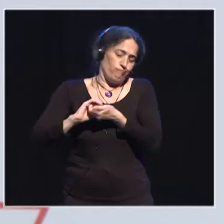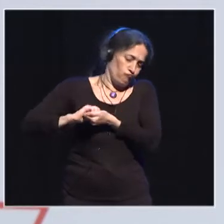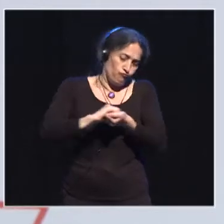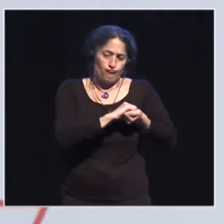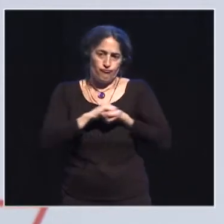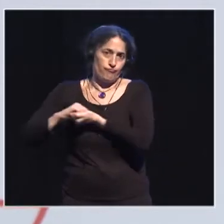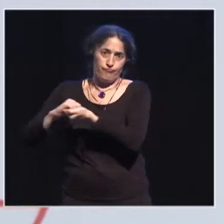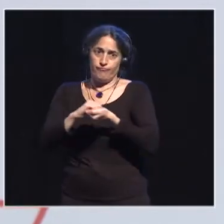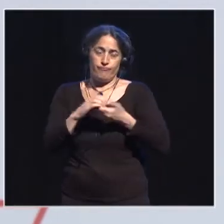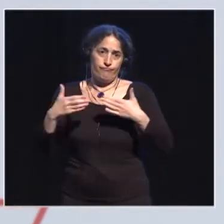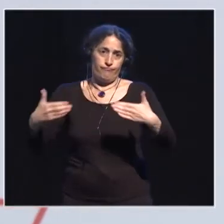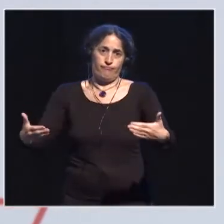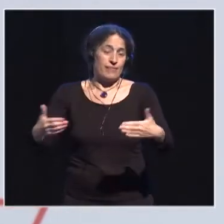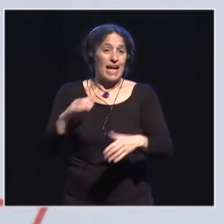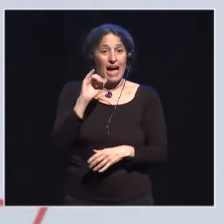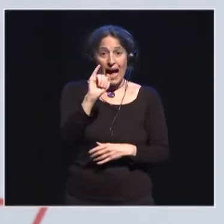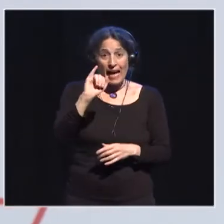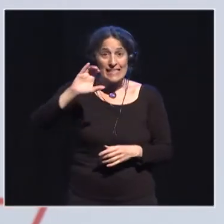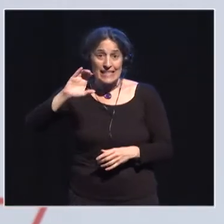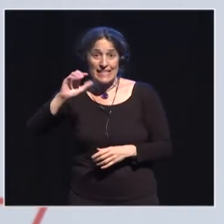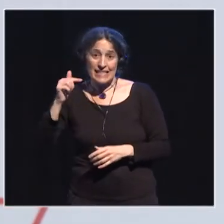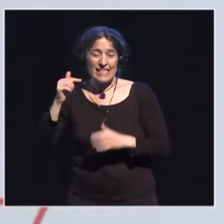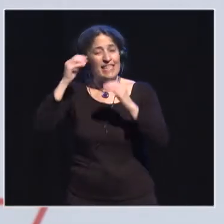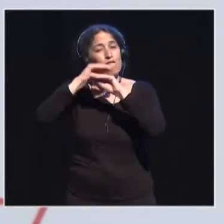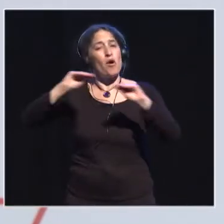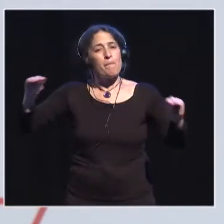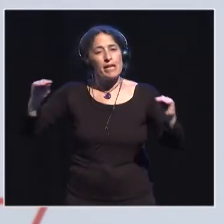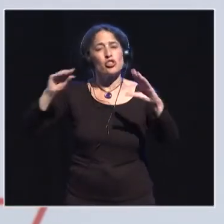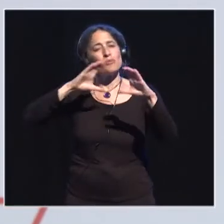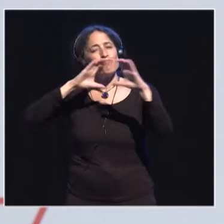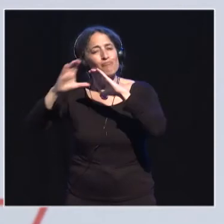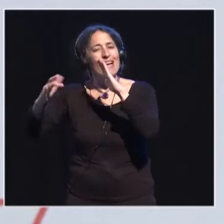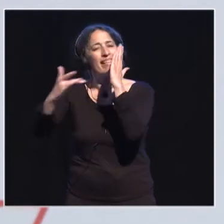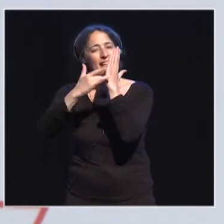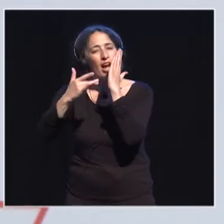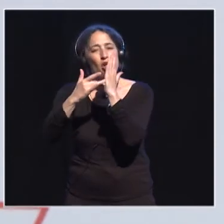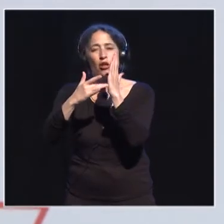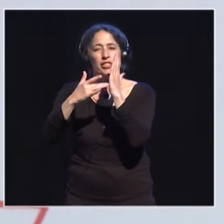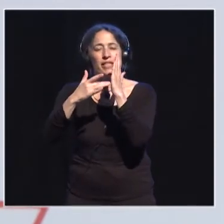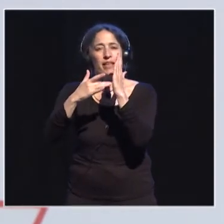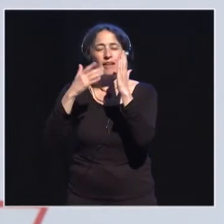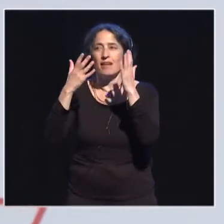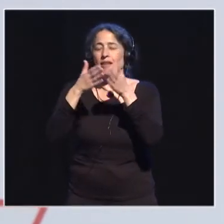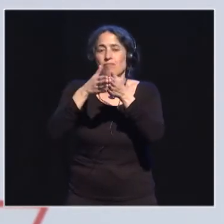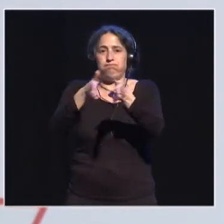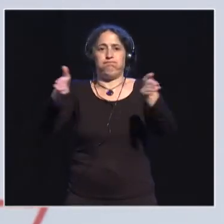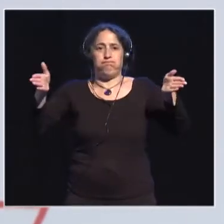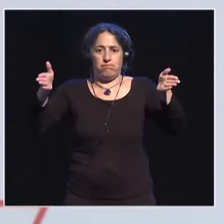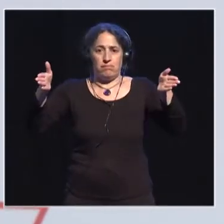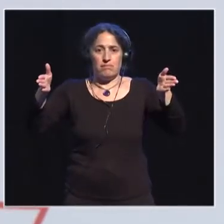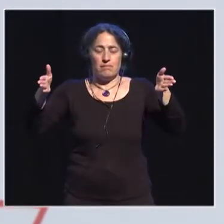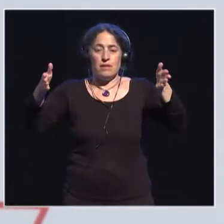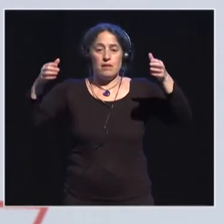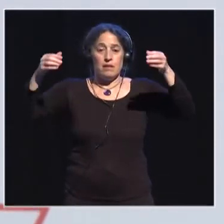ICT is not, a sector does not exist on its own. It's the backbone of our infrastructure, it's the backbone of all the development. So